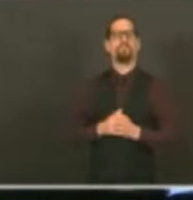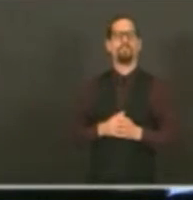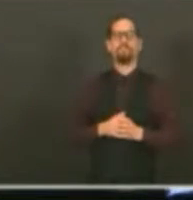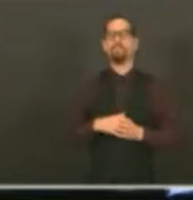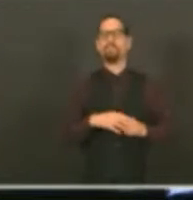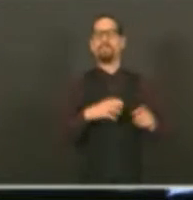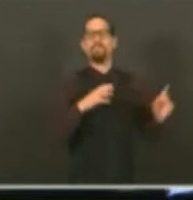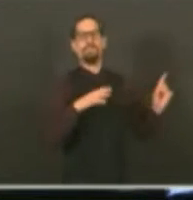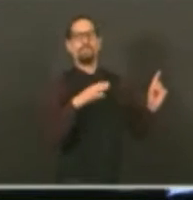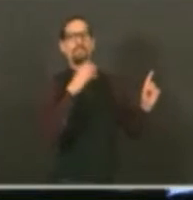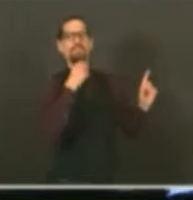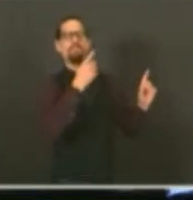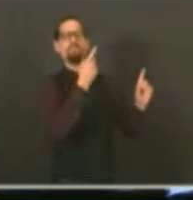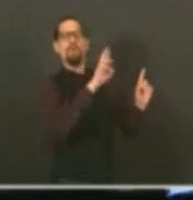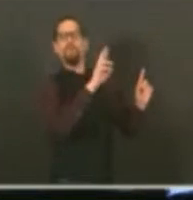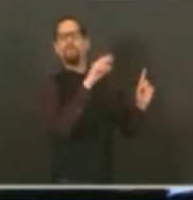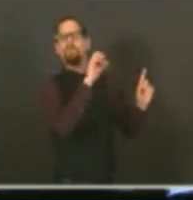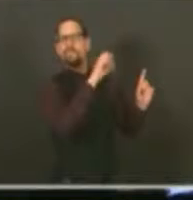afternoon.